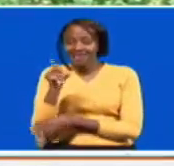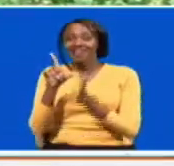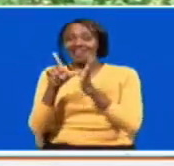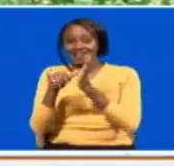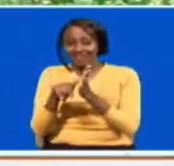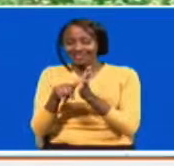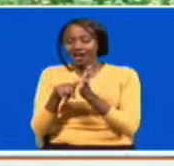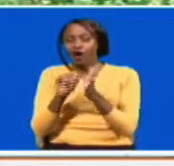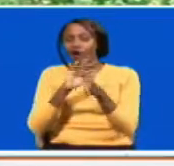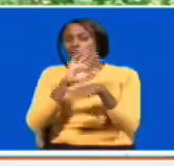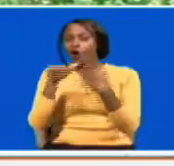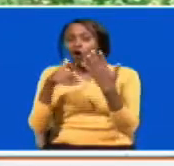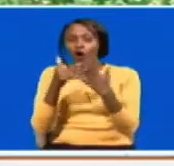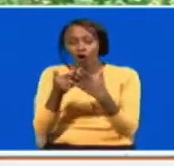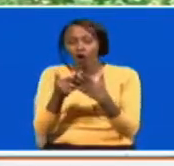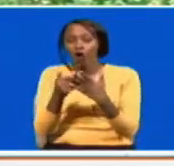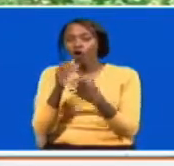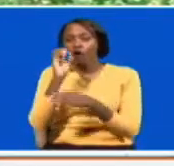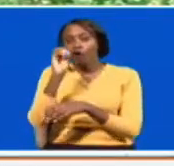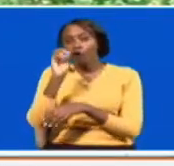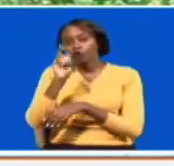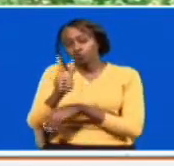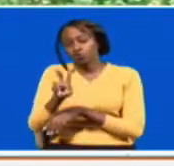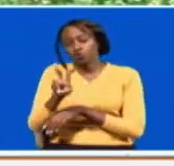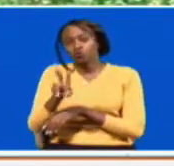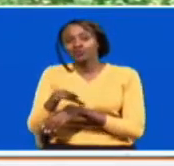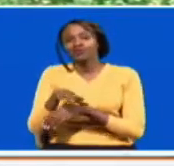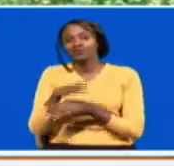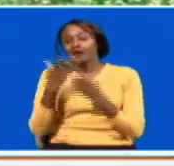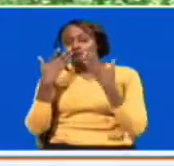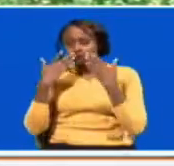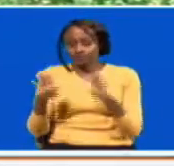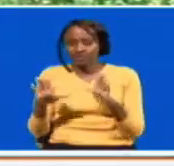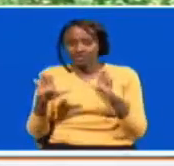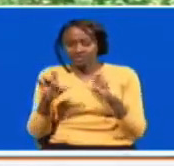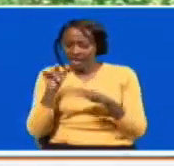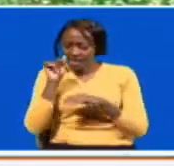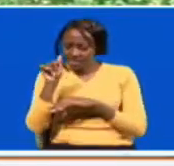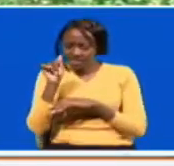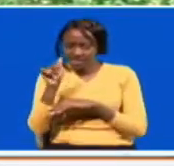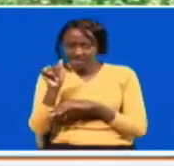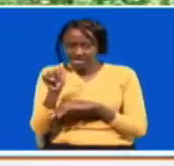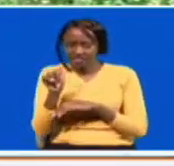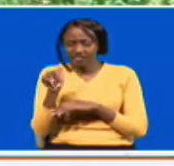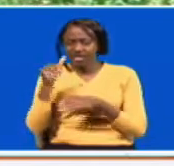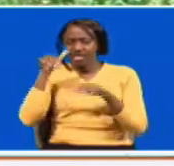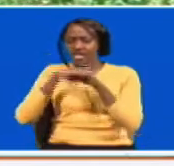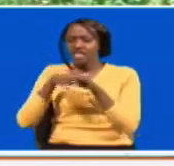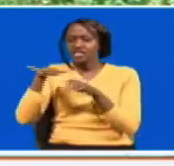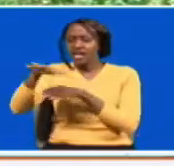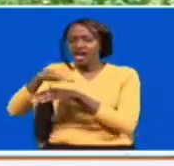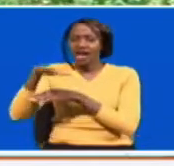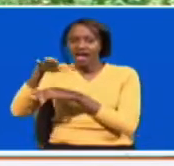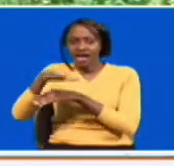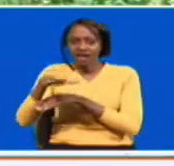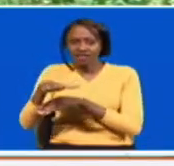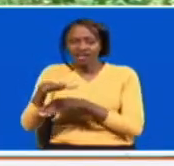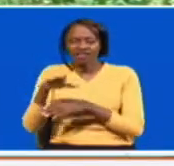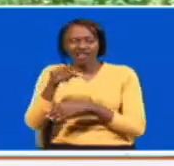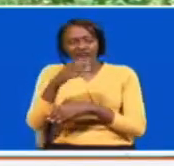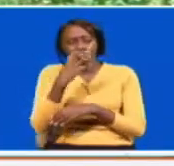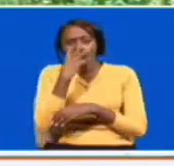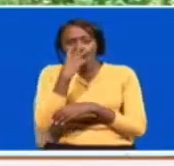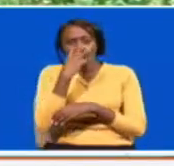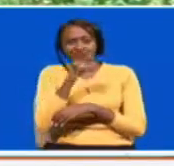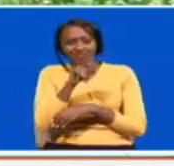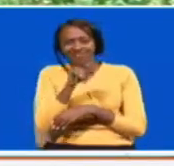consumes oxygen in depth. So the algae consumed death around the cages, and the oxygen was not